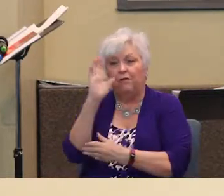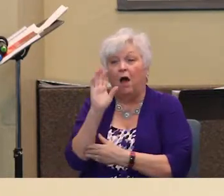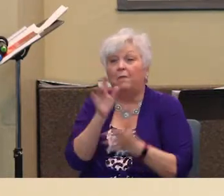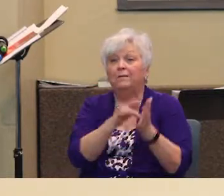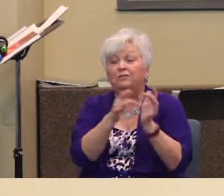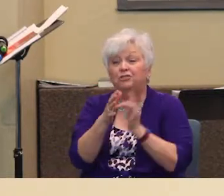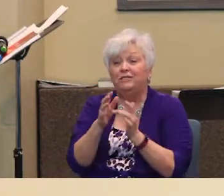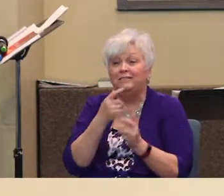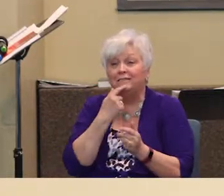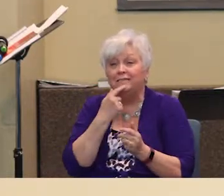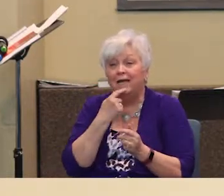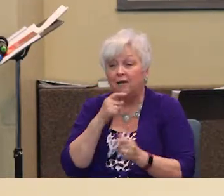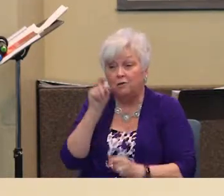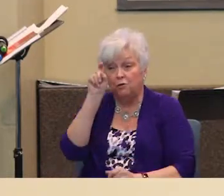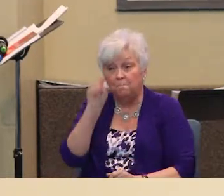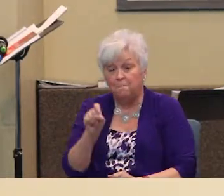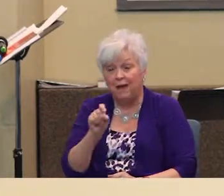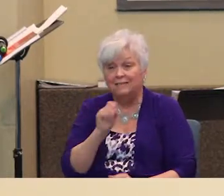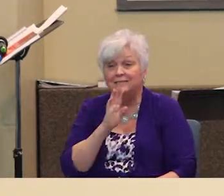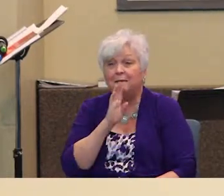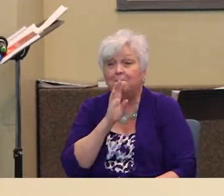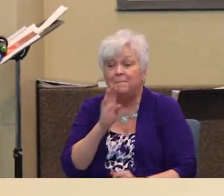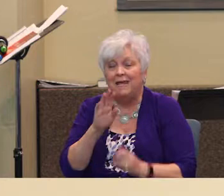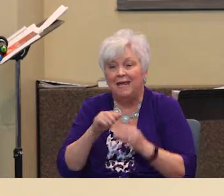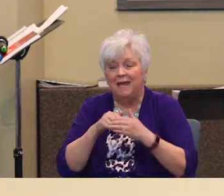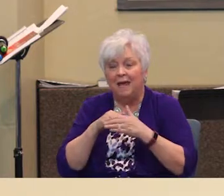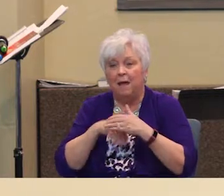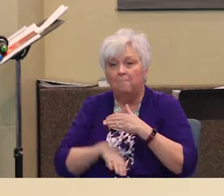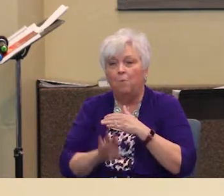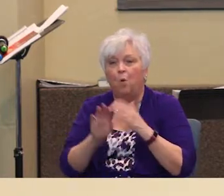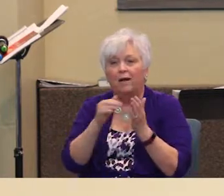you must be, remember, born again.